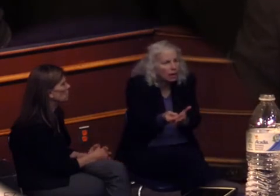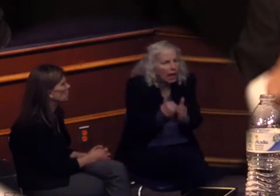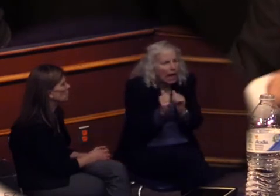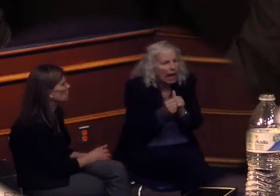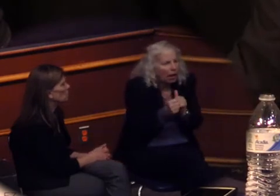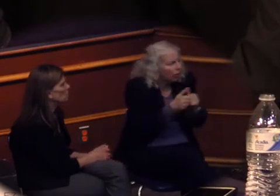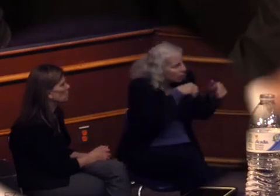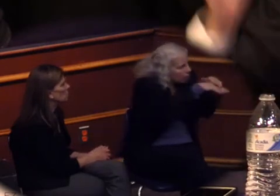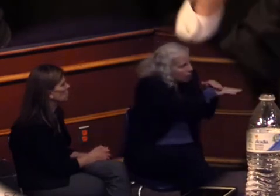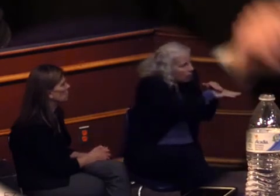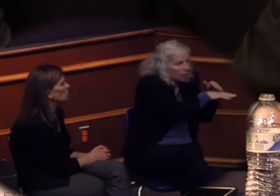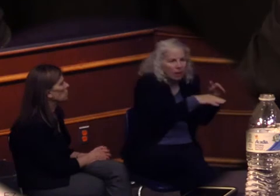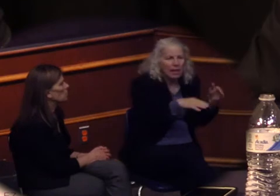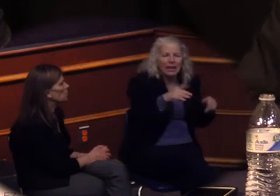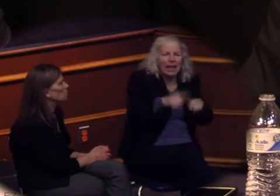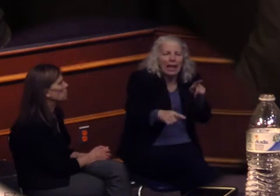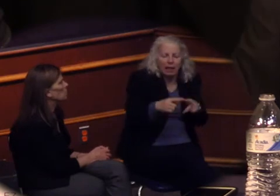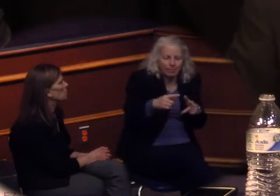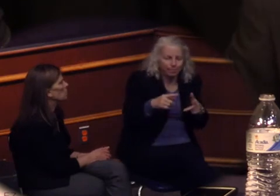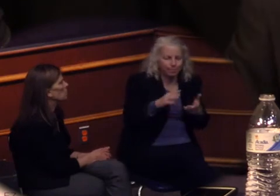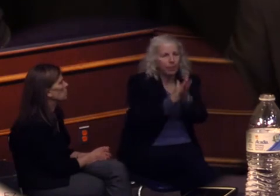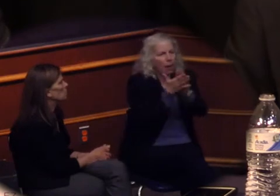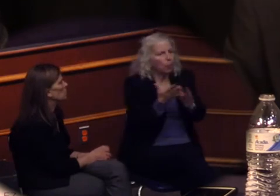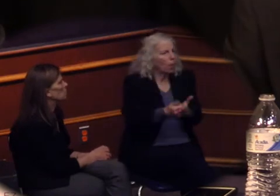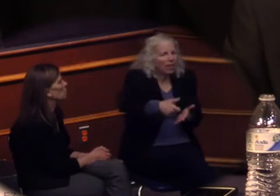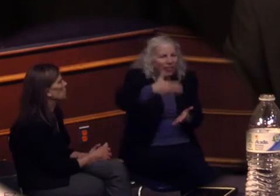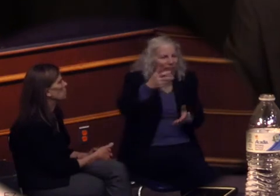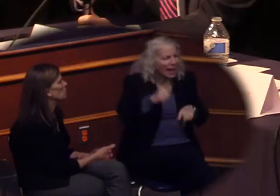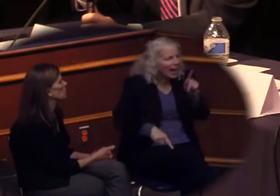to gain access to wealth. We'll talk about that more in a minute.